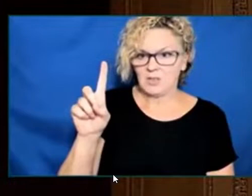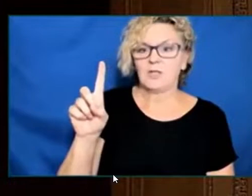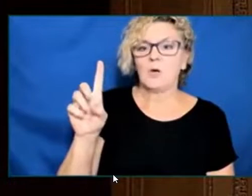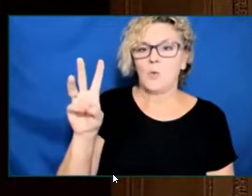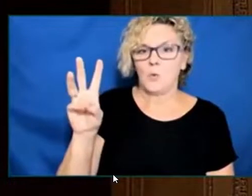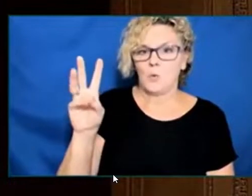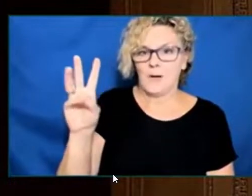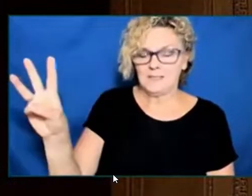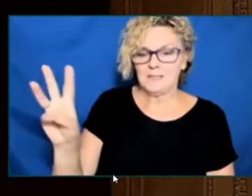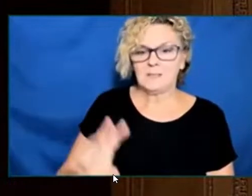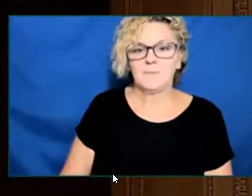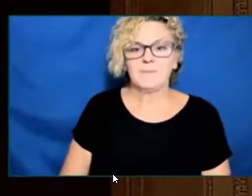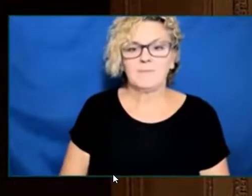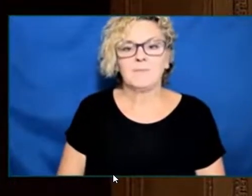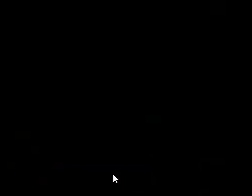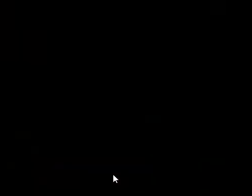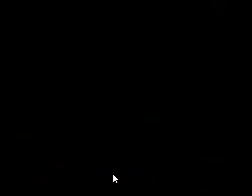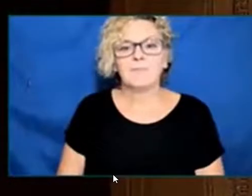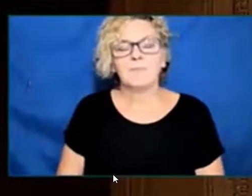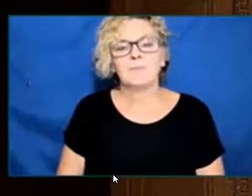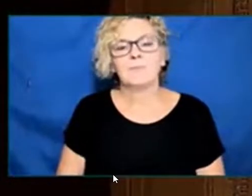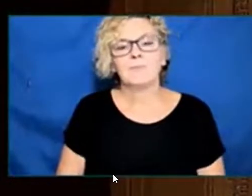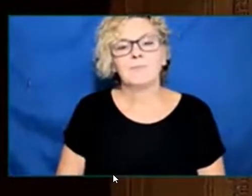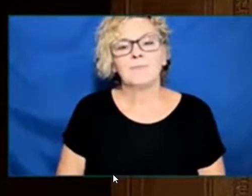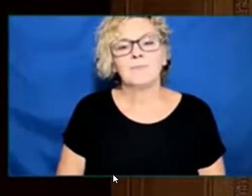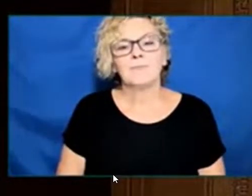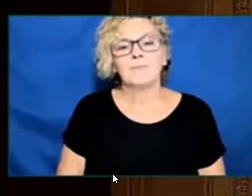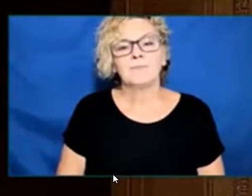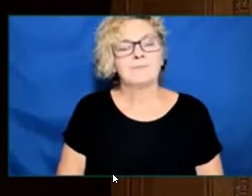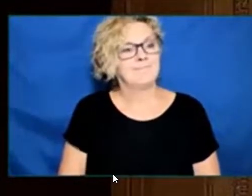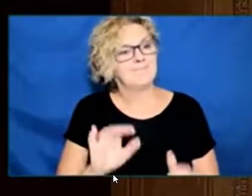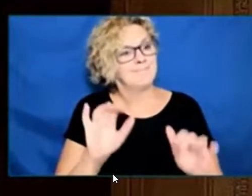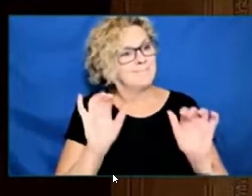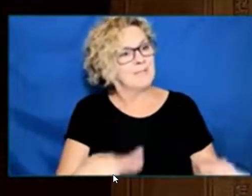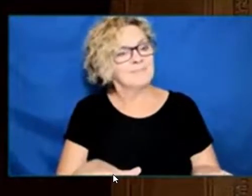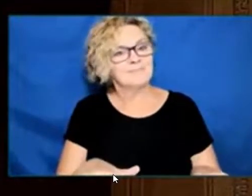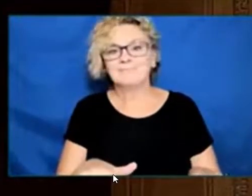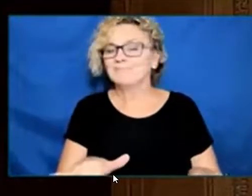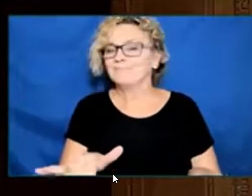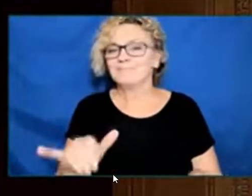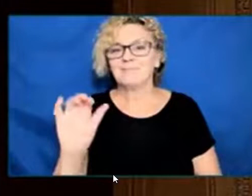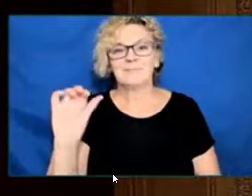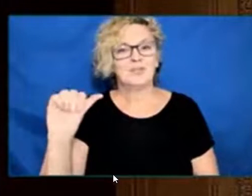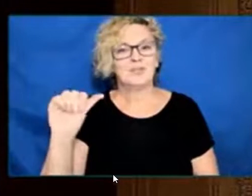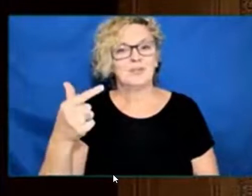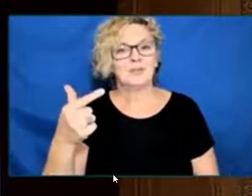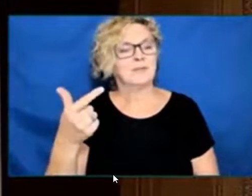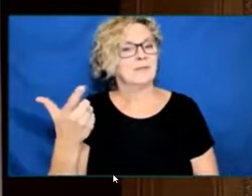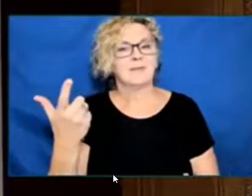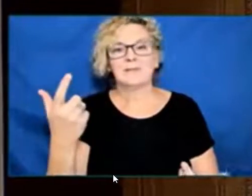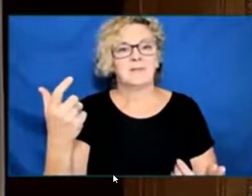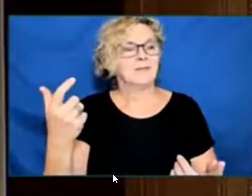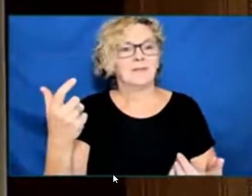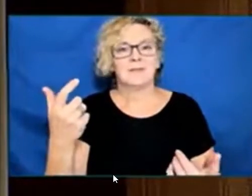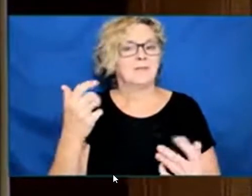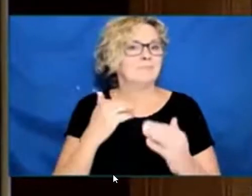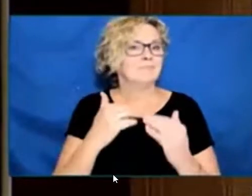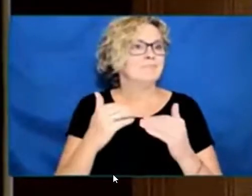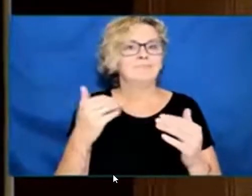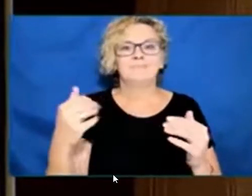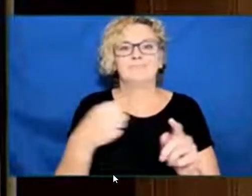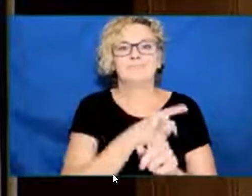and managed to successfully avoid answering the question in any way, shape or form. My colleague, the member from Prince